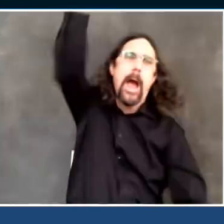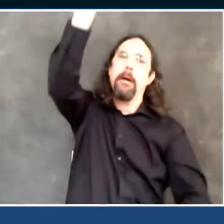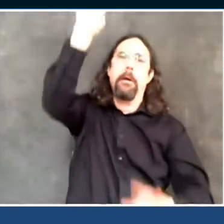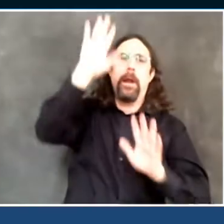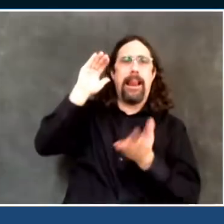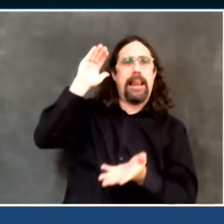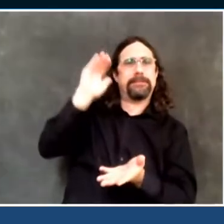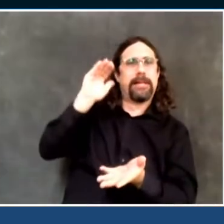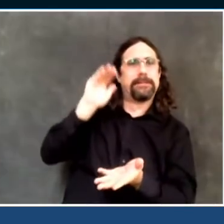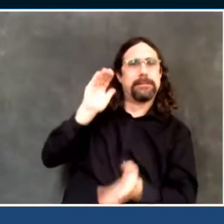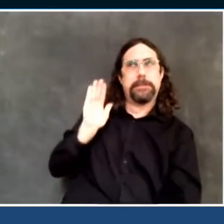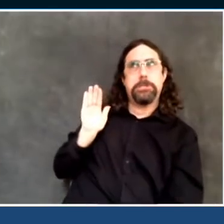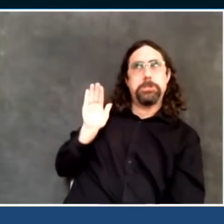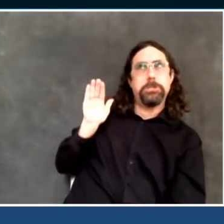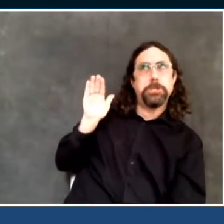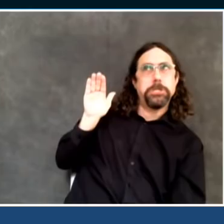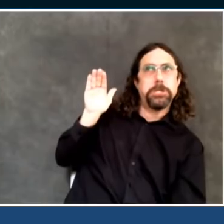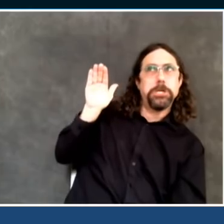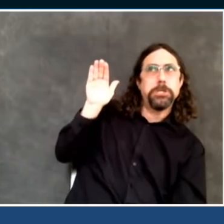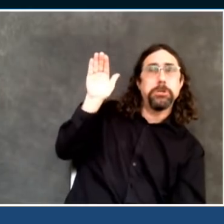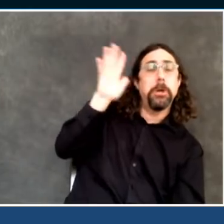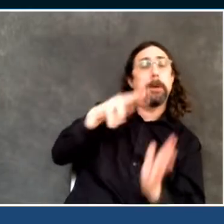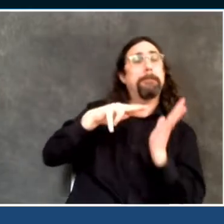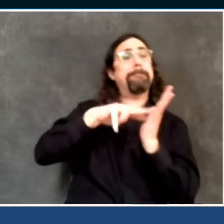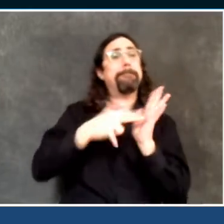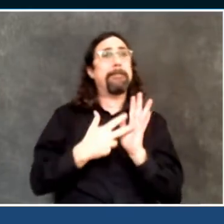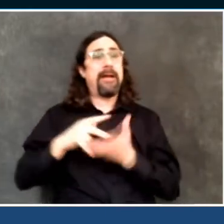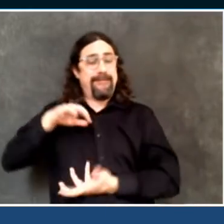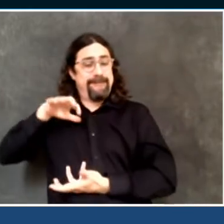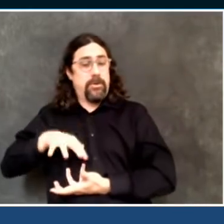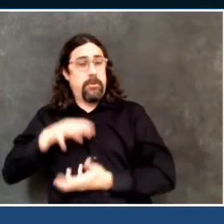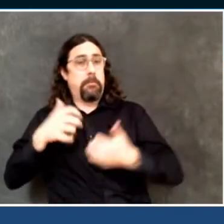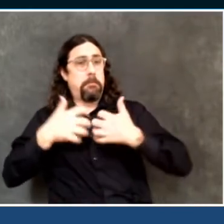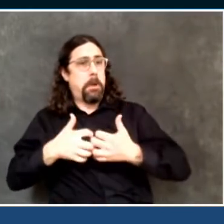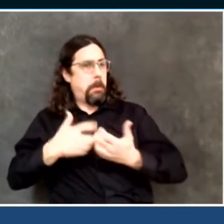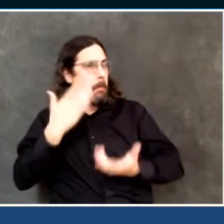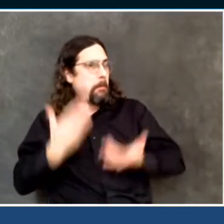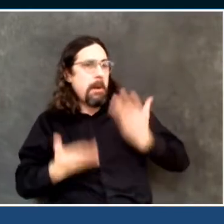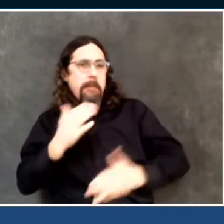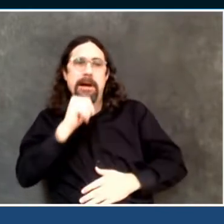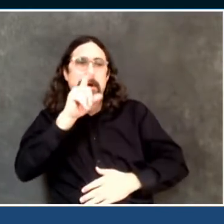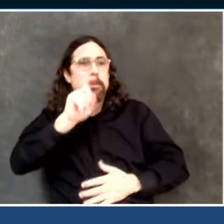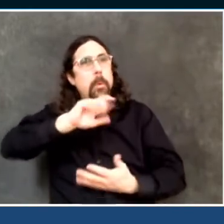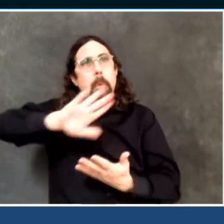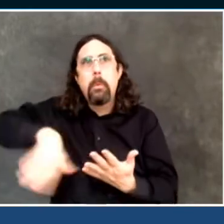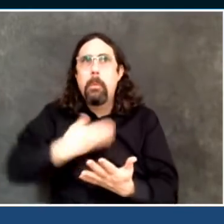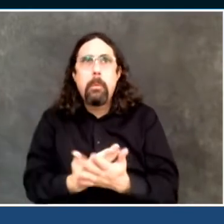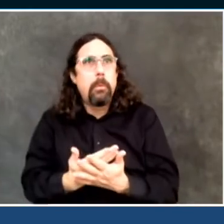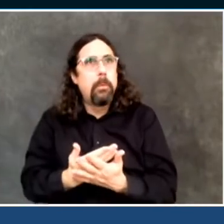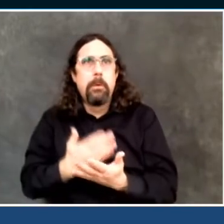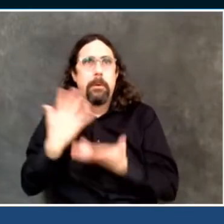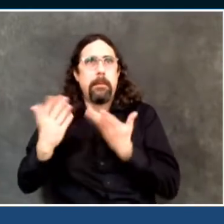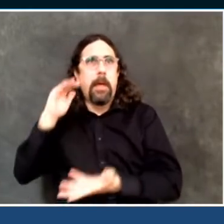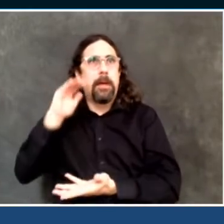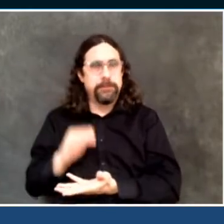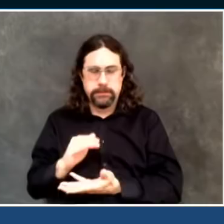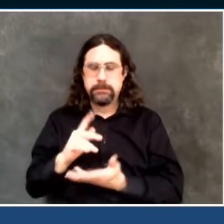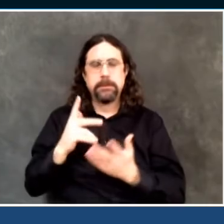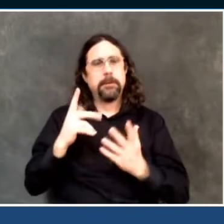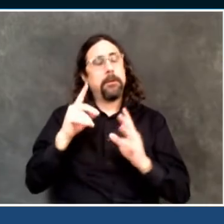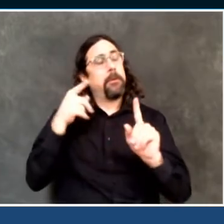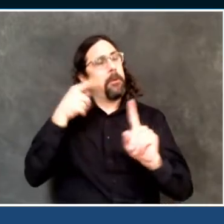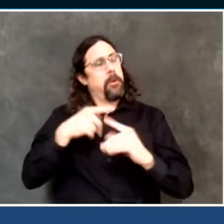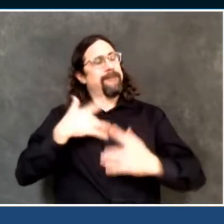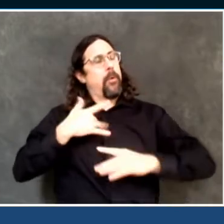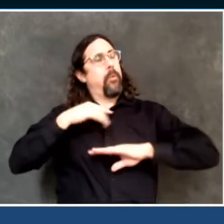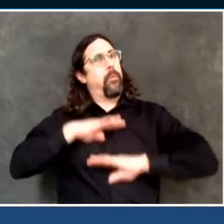more and more going into this week. We've seen actually much fewer needed than we expected. Now, to be clear, we still